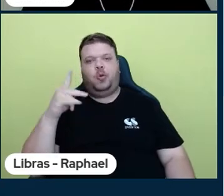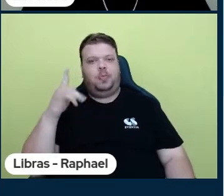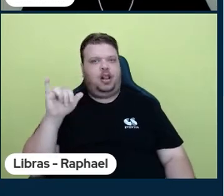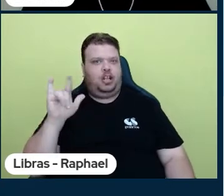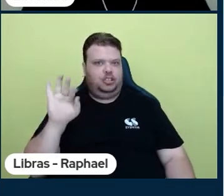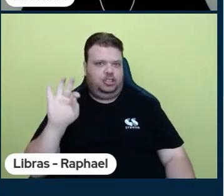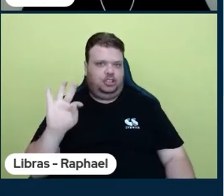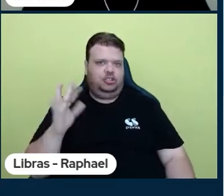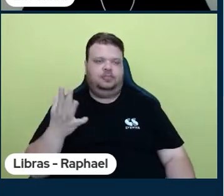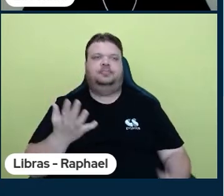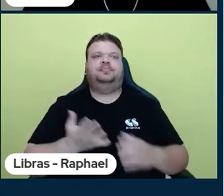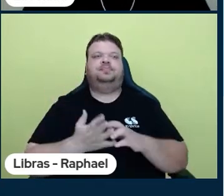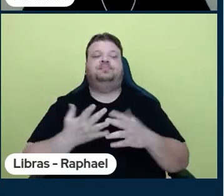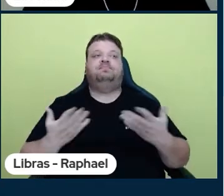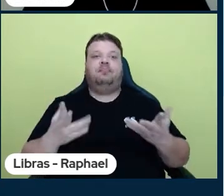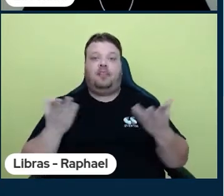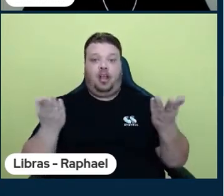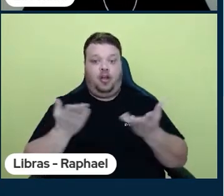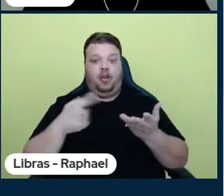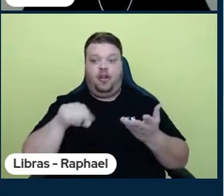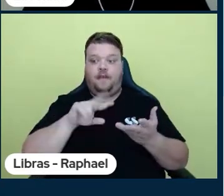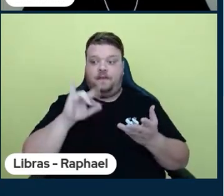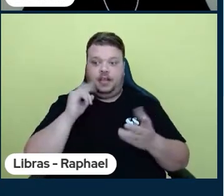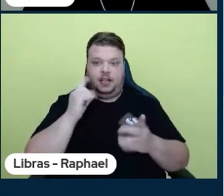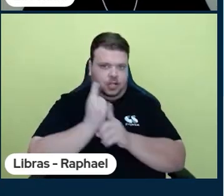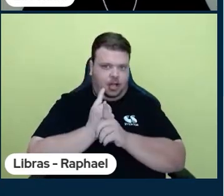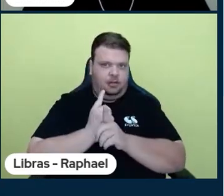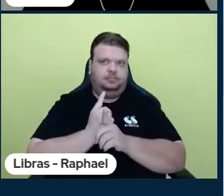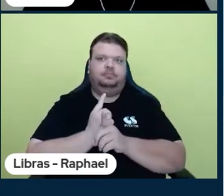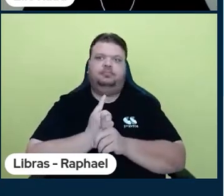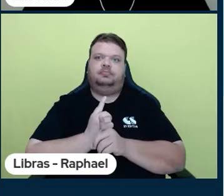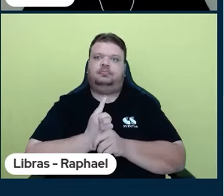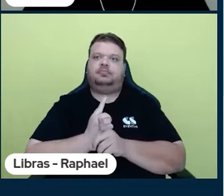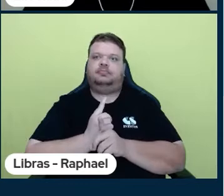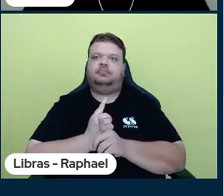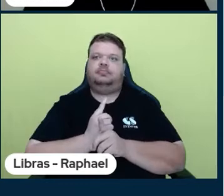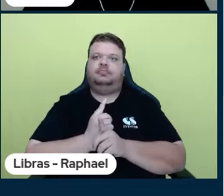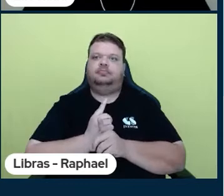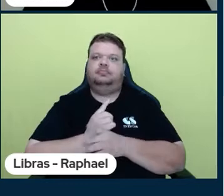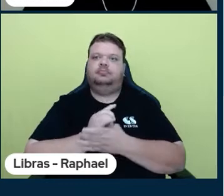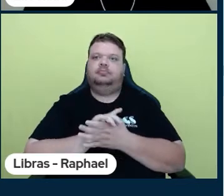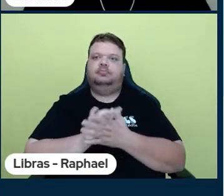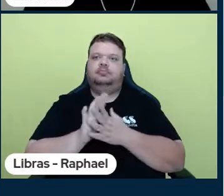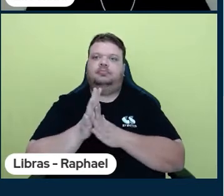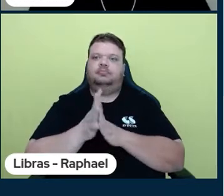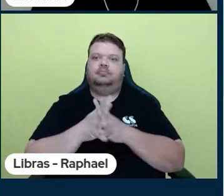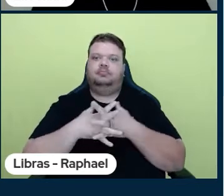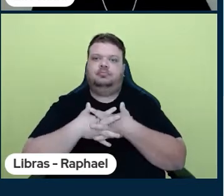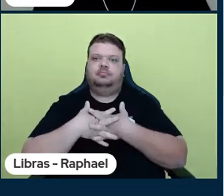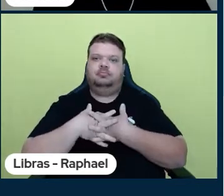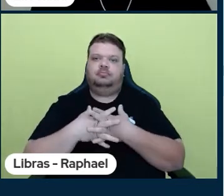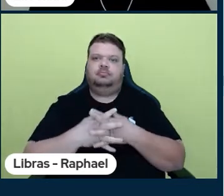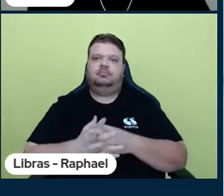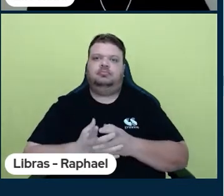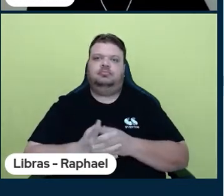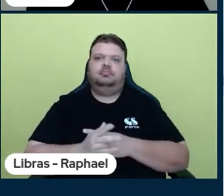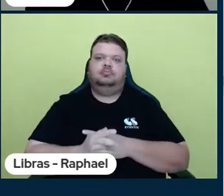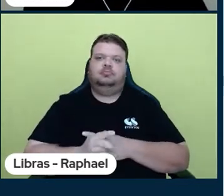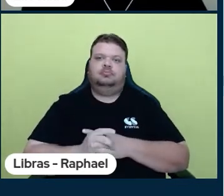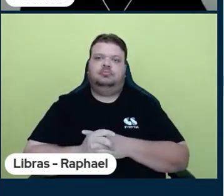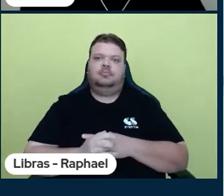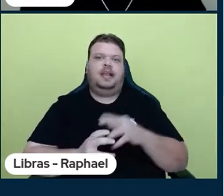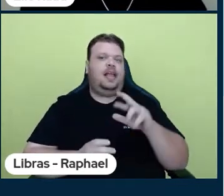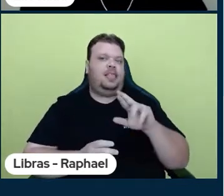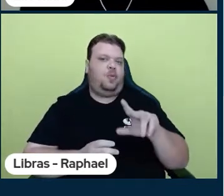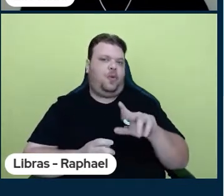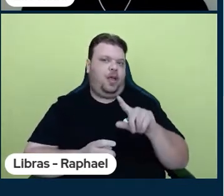the common way of doing search on Google or on any other search engine. So let's have one step back to